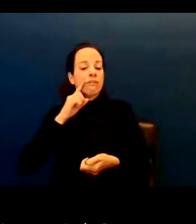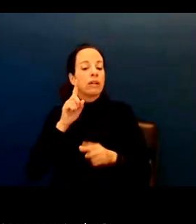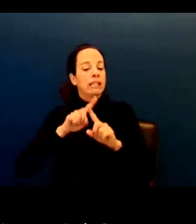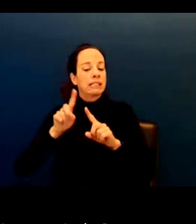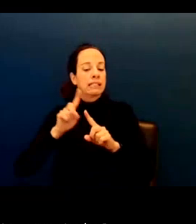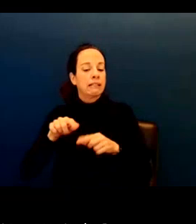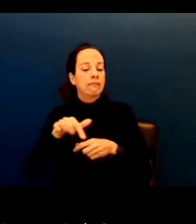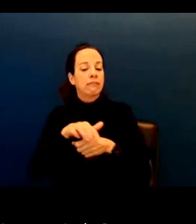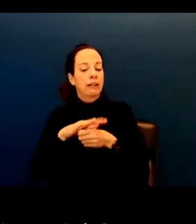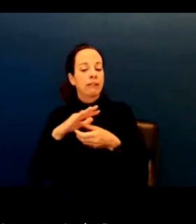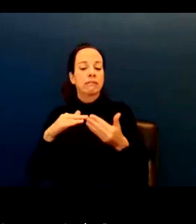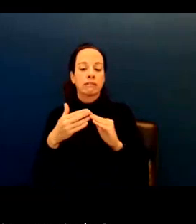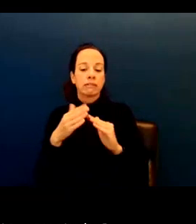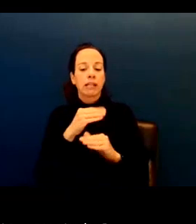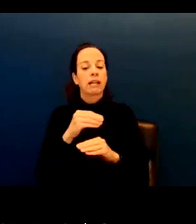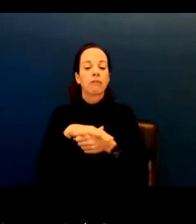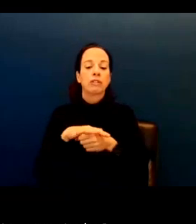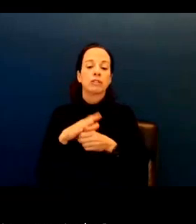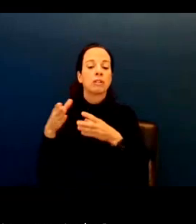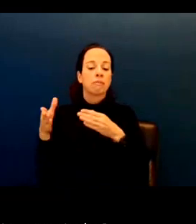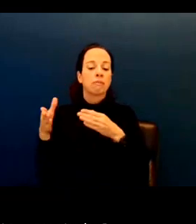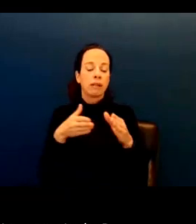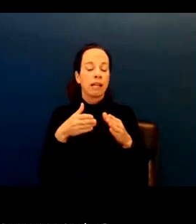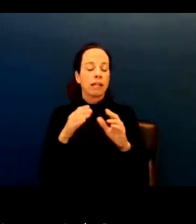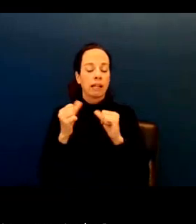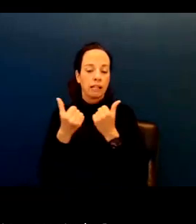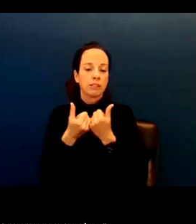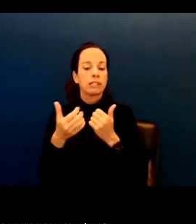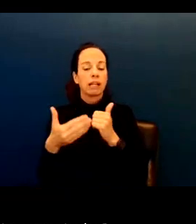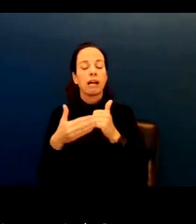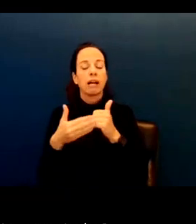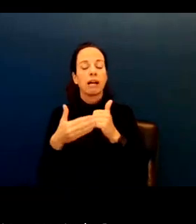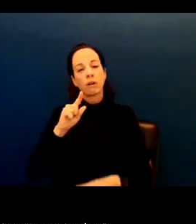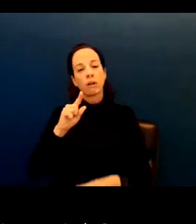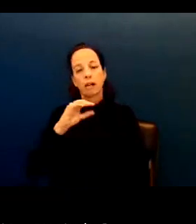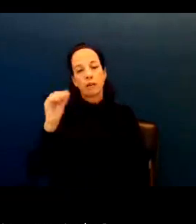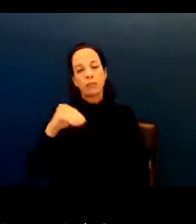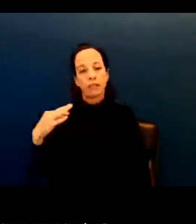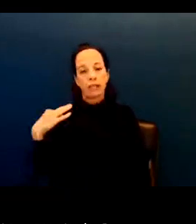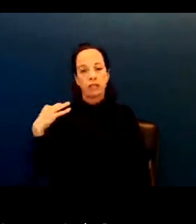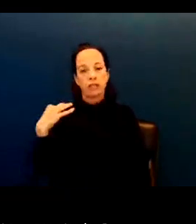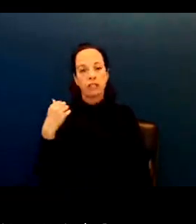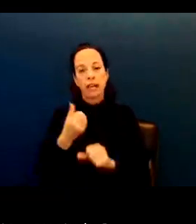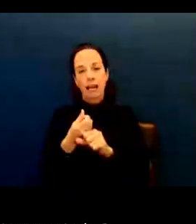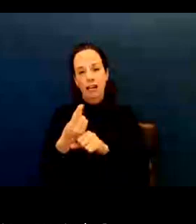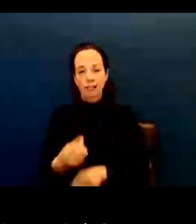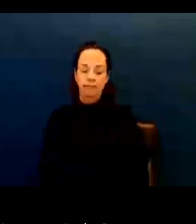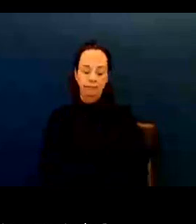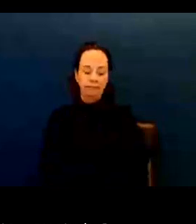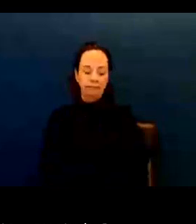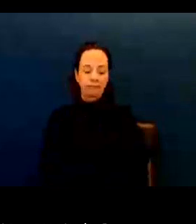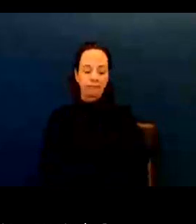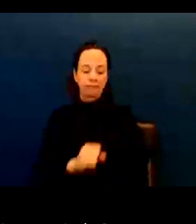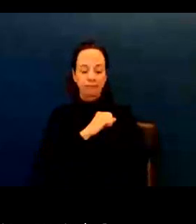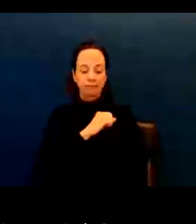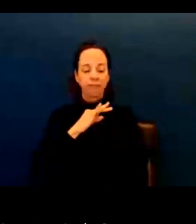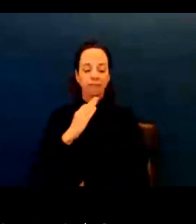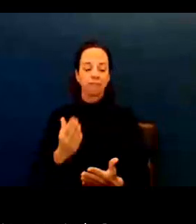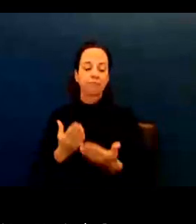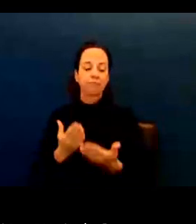regional transportation planning agencies helping us maintain 100% eligibility each year. Staff recommends the